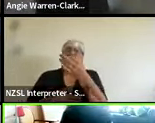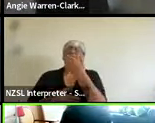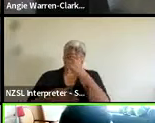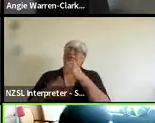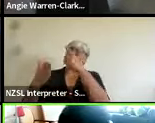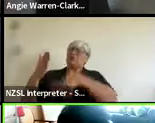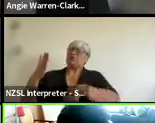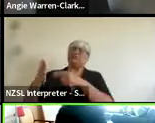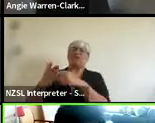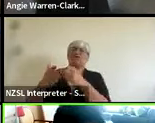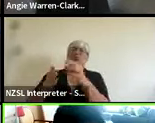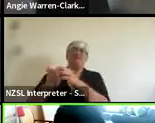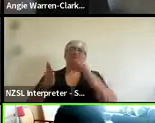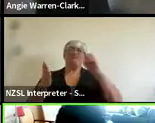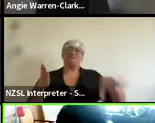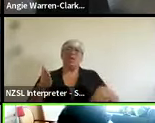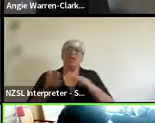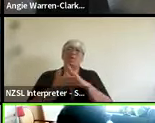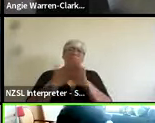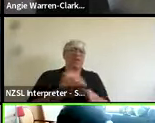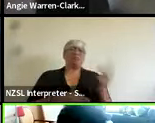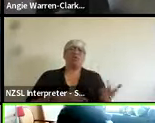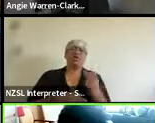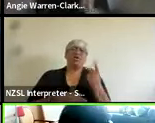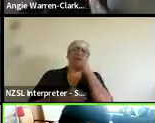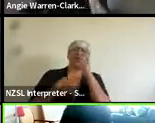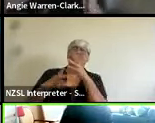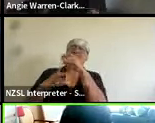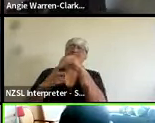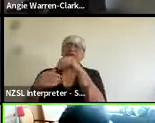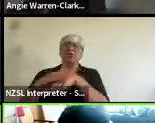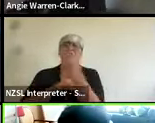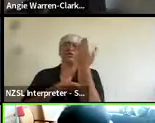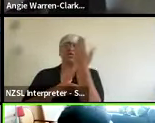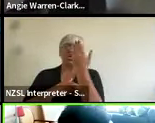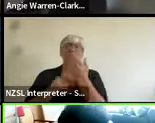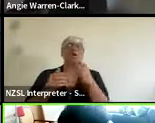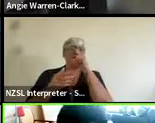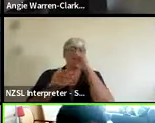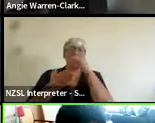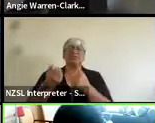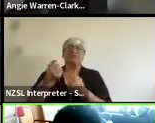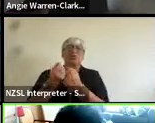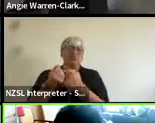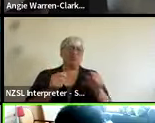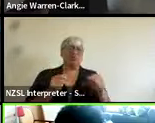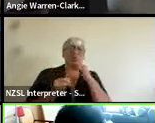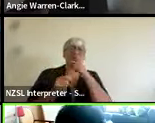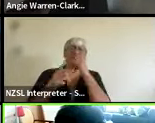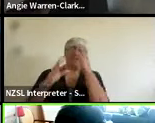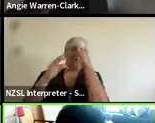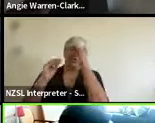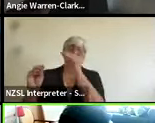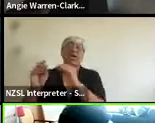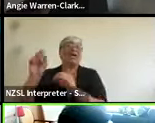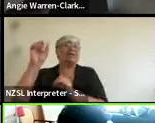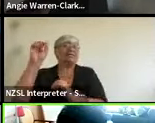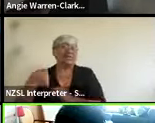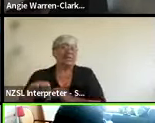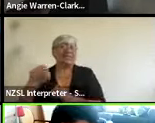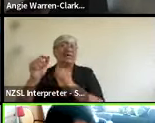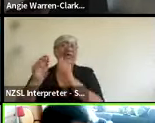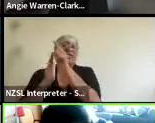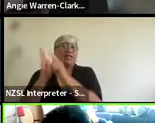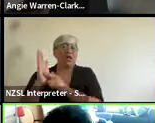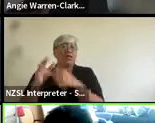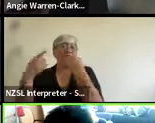to enable the mother and her son to be active participants in the child's education. Legally, right does not equate